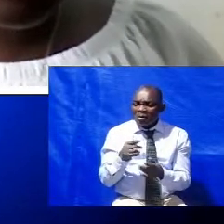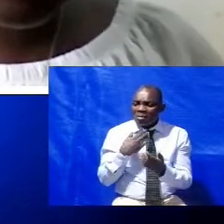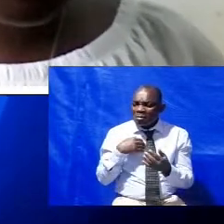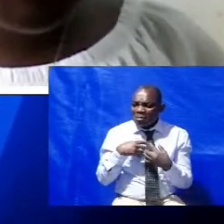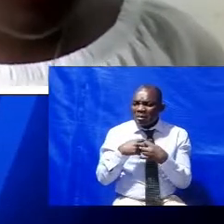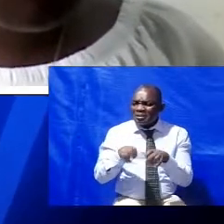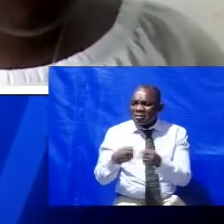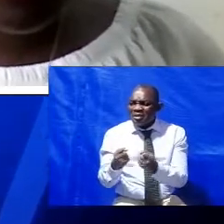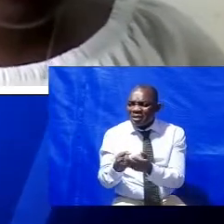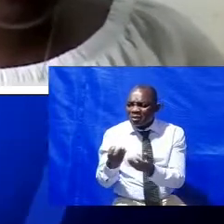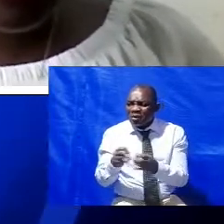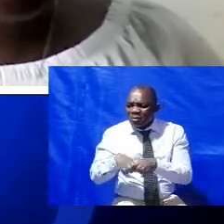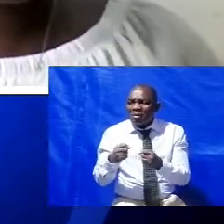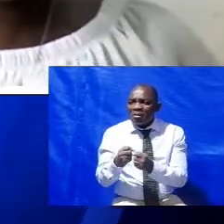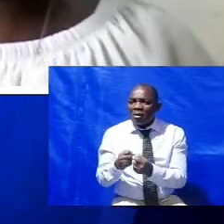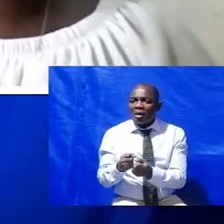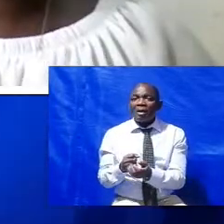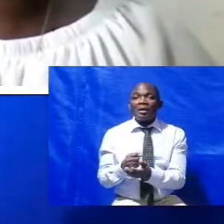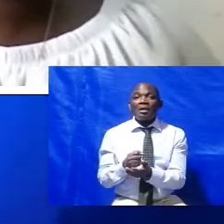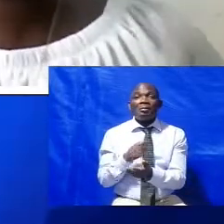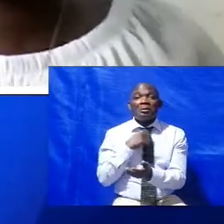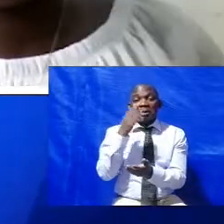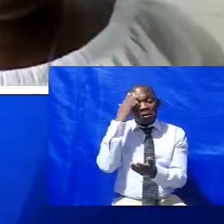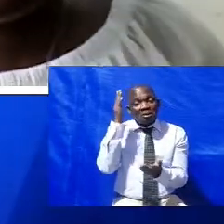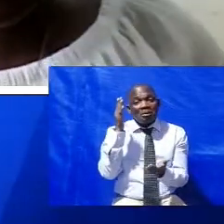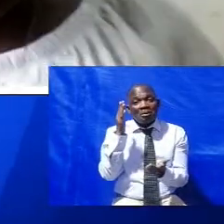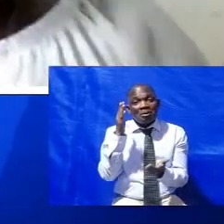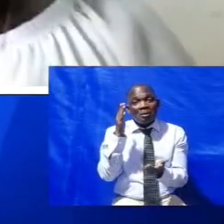tell me, are you planning to break my machine?